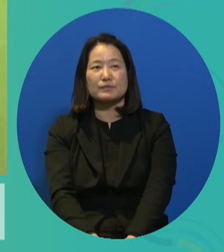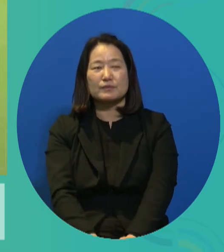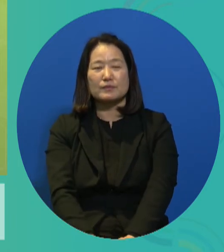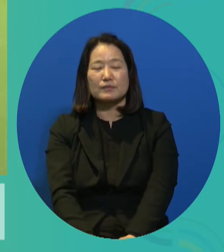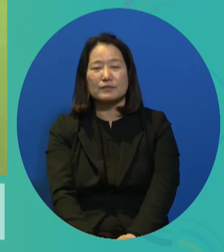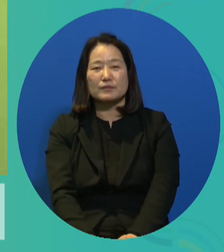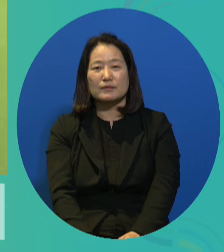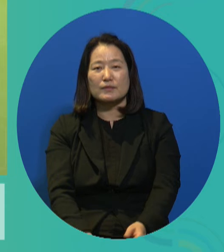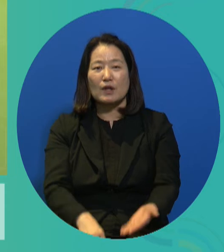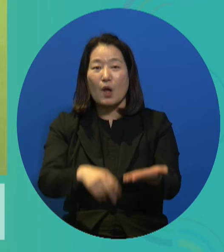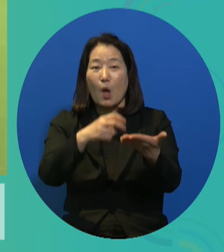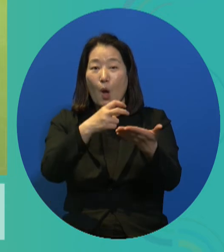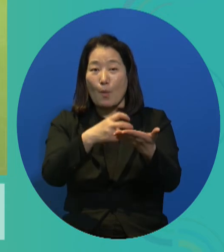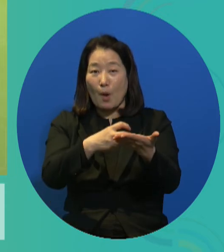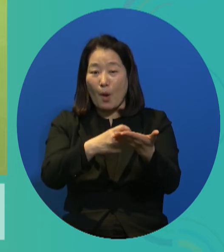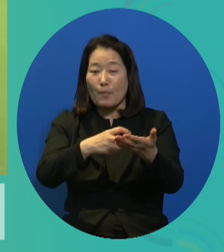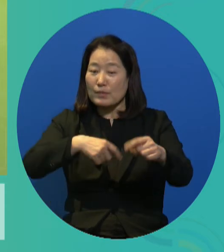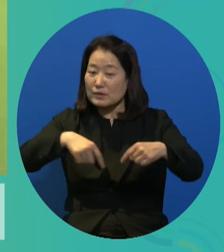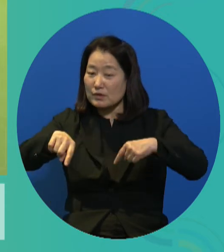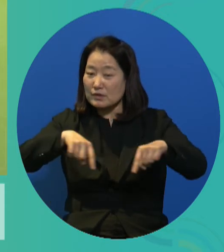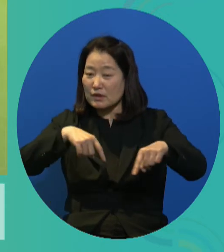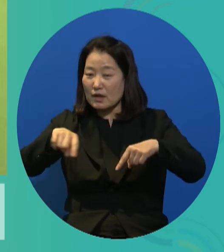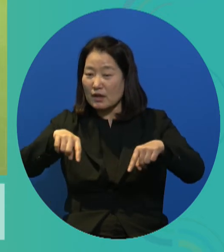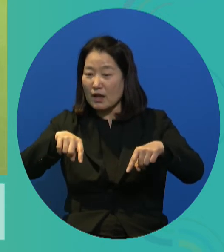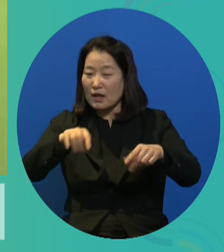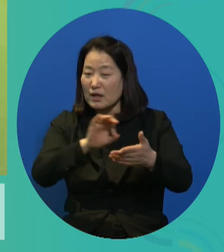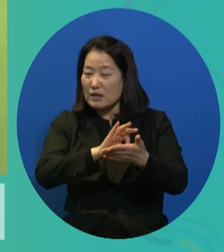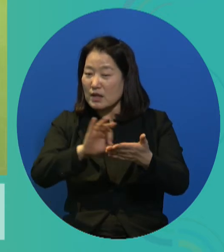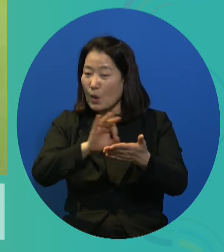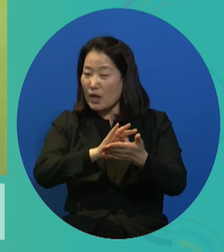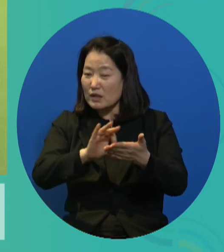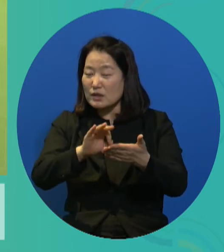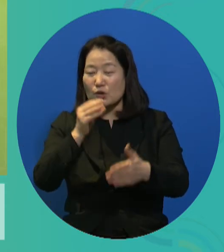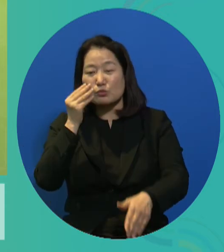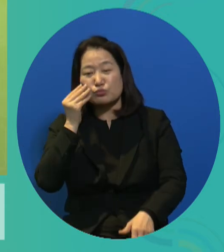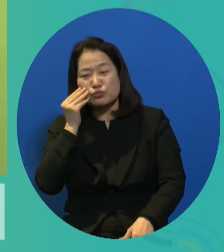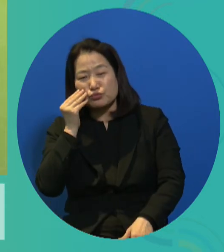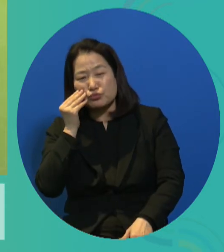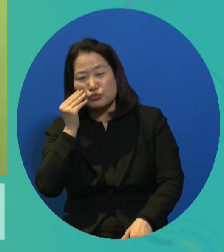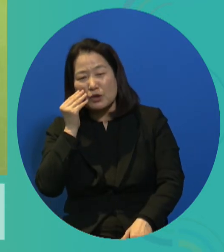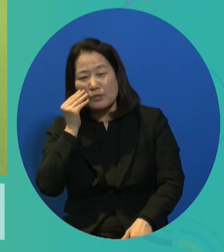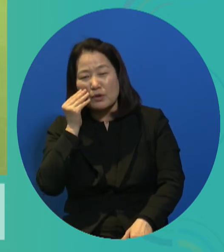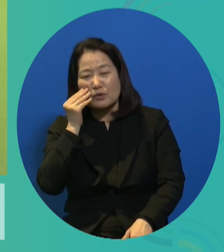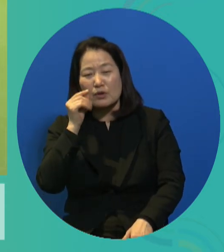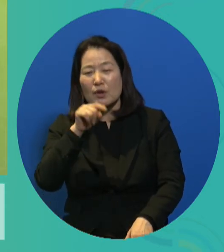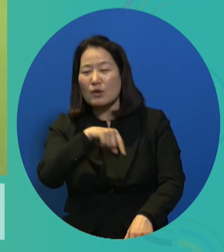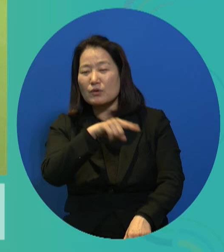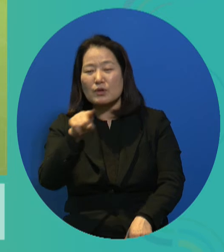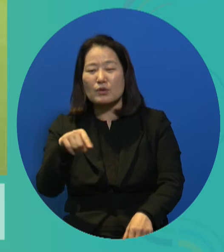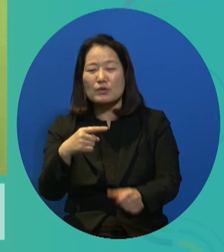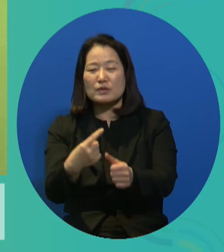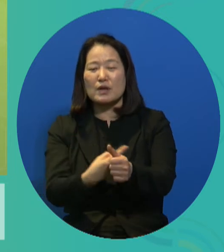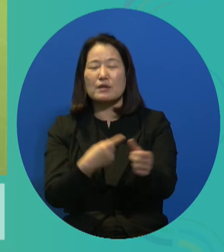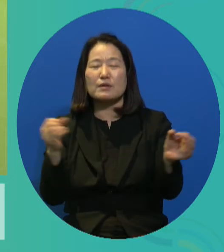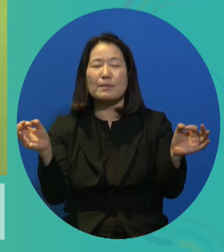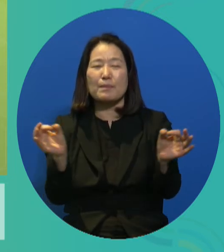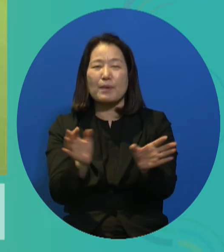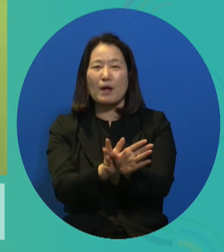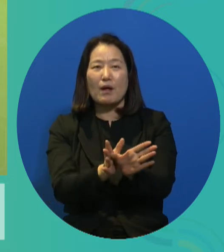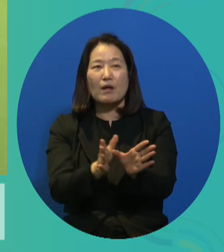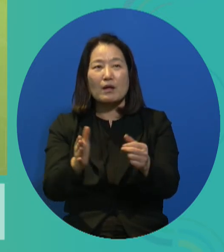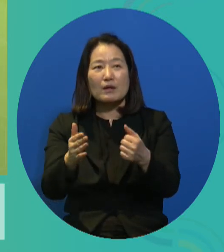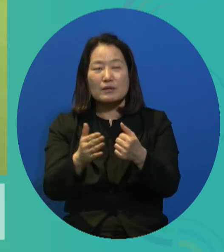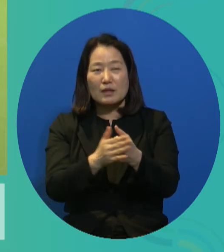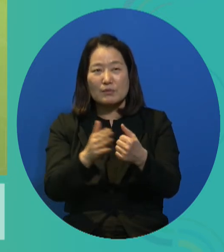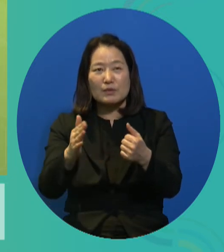would be busy fighting over how to install an independent body. And as I mentioned before, if we miss those crucial first years, it would be